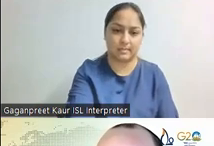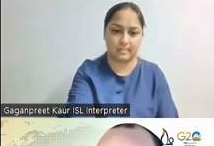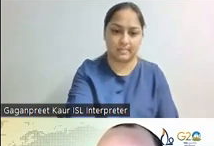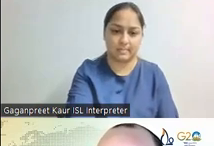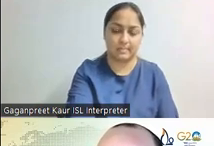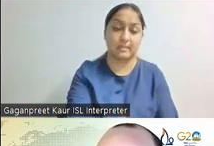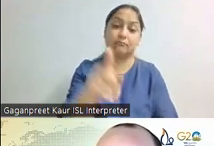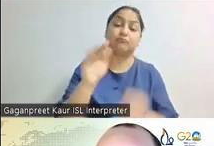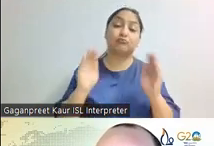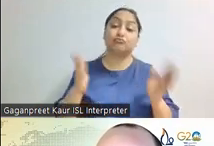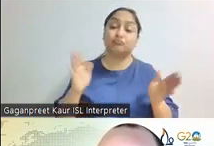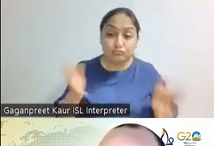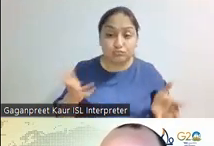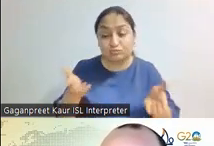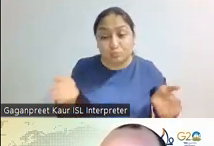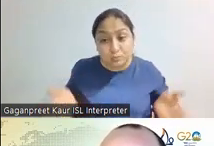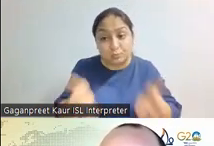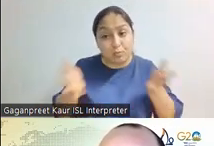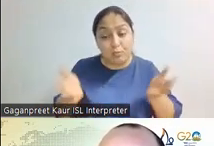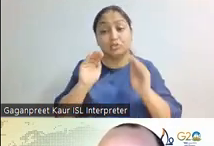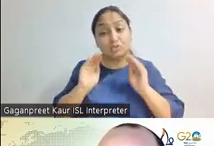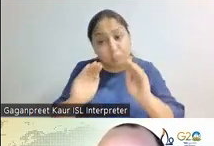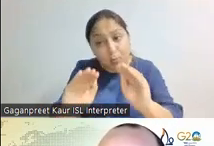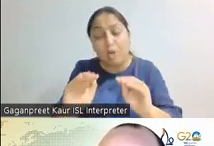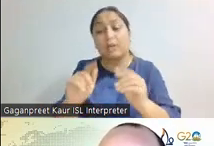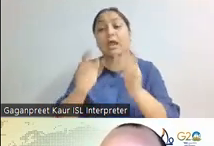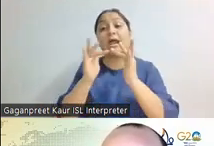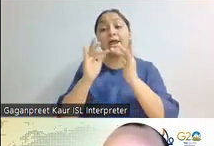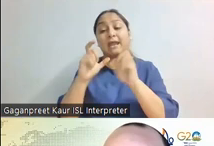literacy and improving access to digital technology, therefore